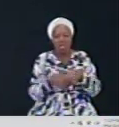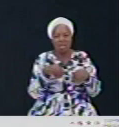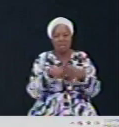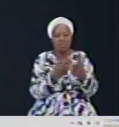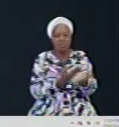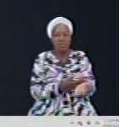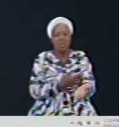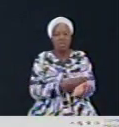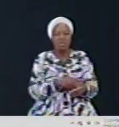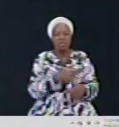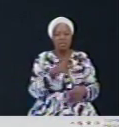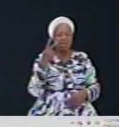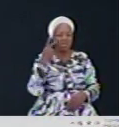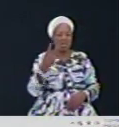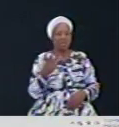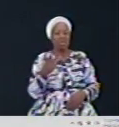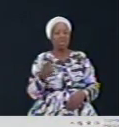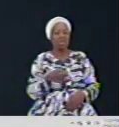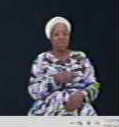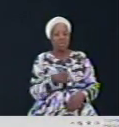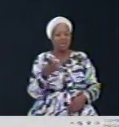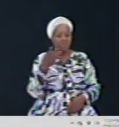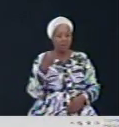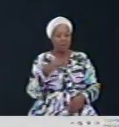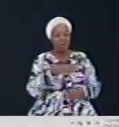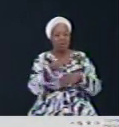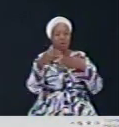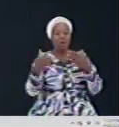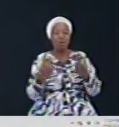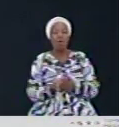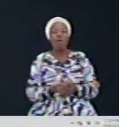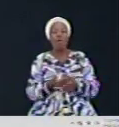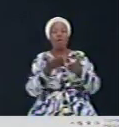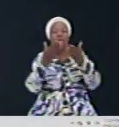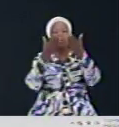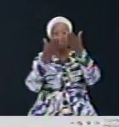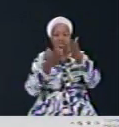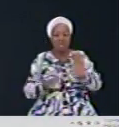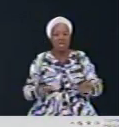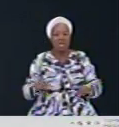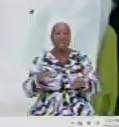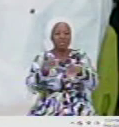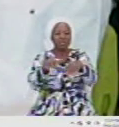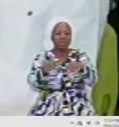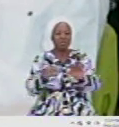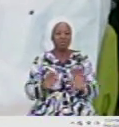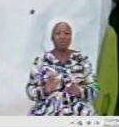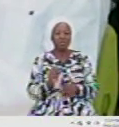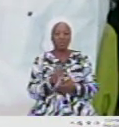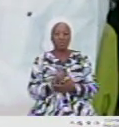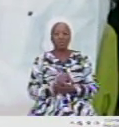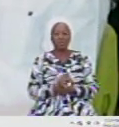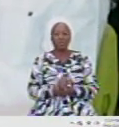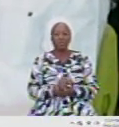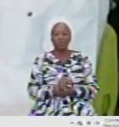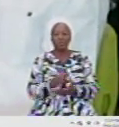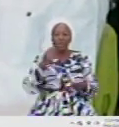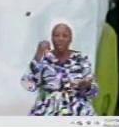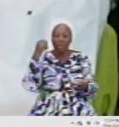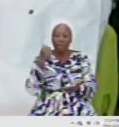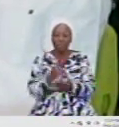morning, behold, they were all dead corpses.